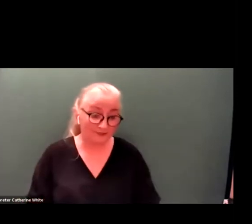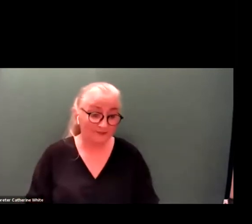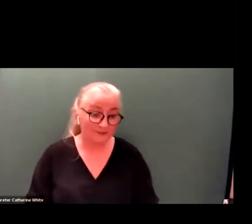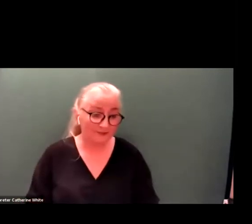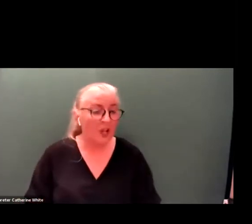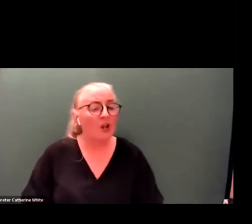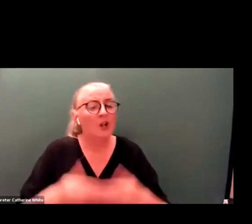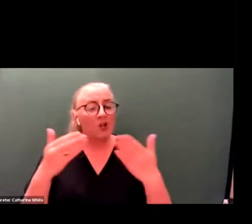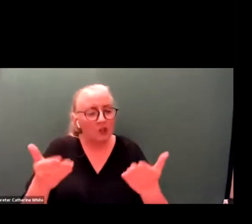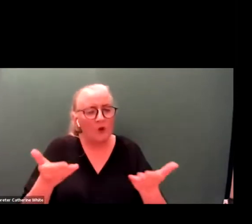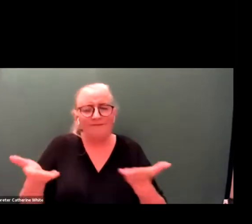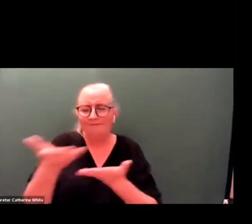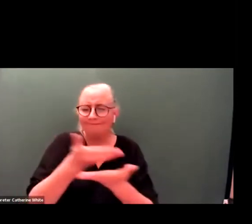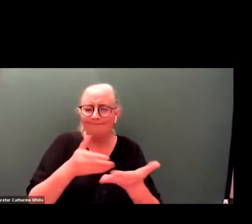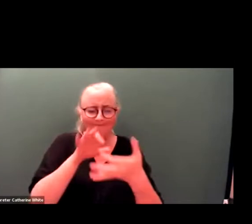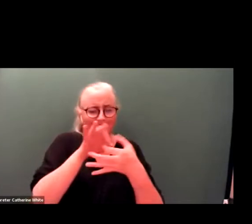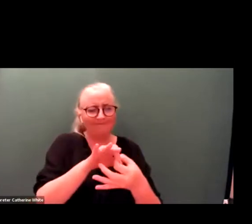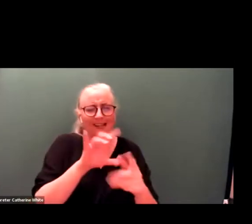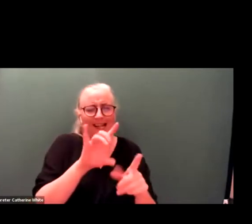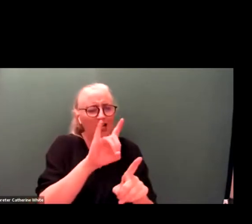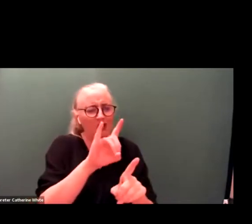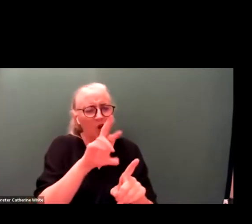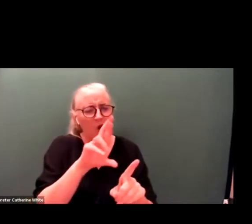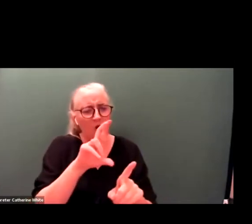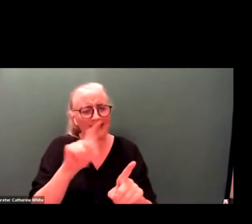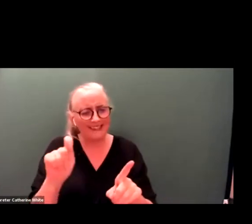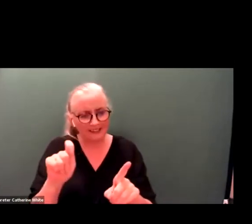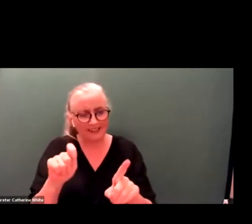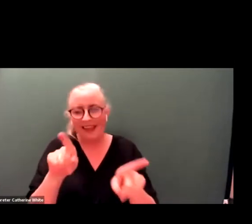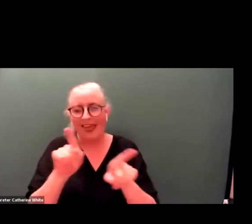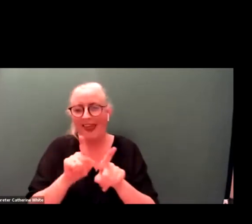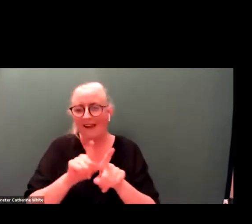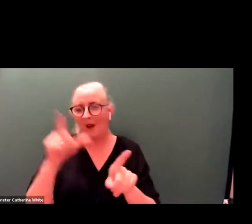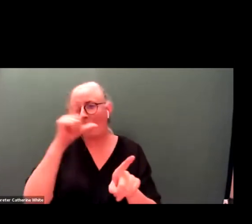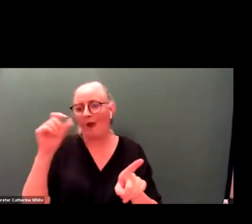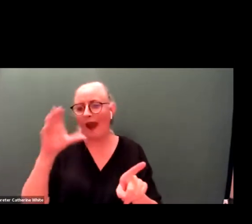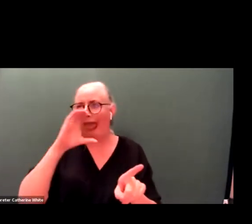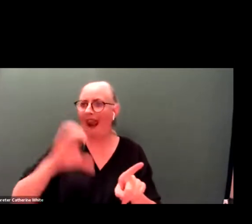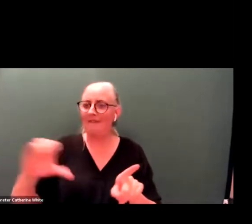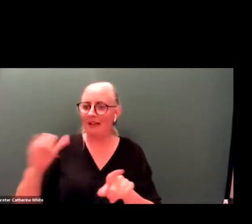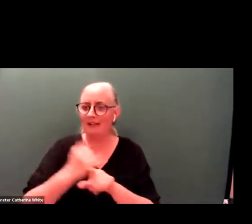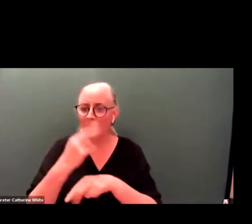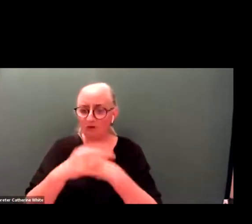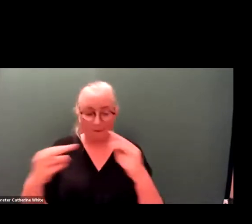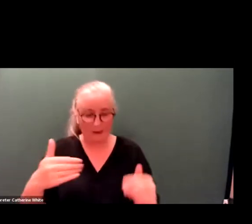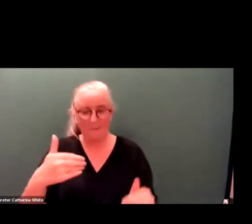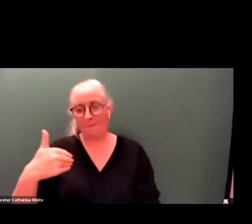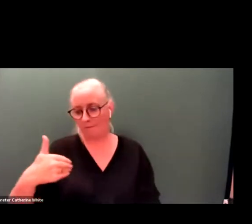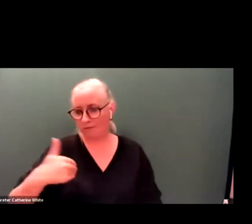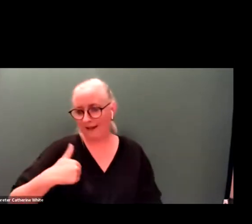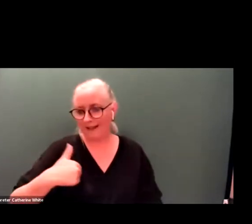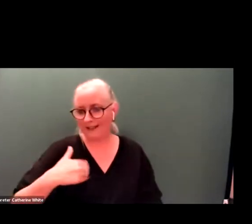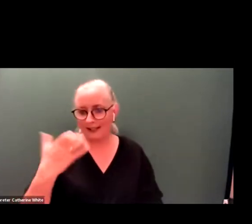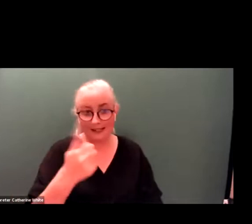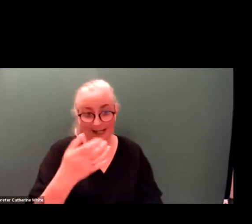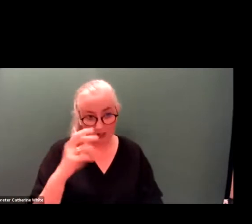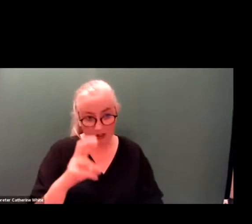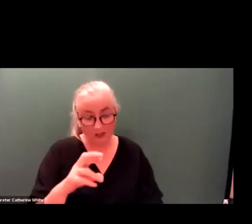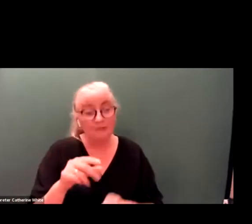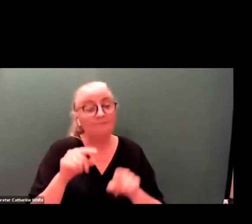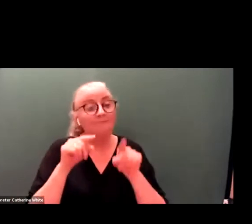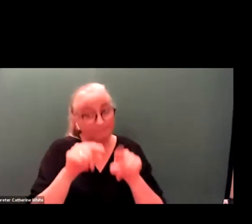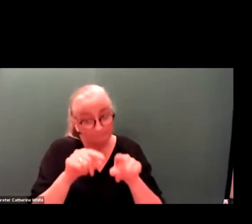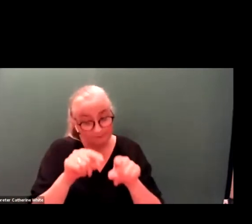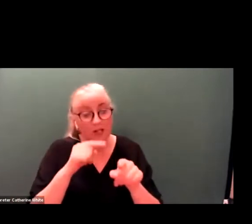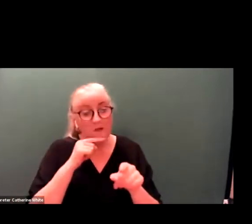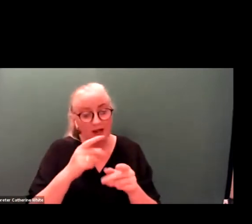So in the discussion of HRT, I suppose I'll start with the elephant in the room, which is always breast cancer. Just to say, our baseline risk of breast cancer as